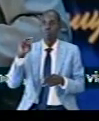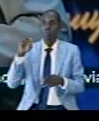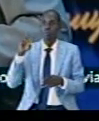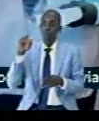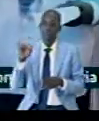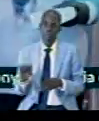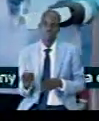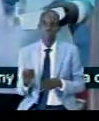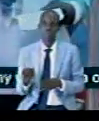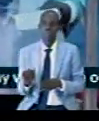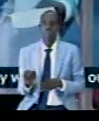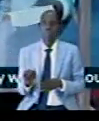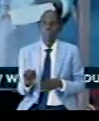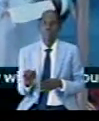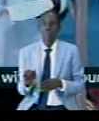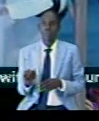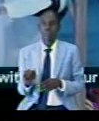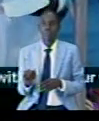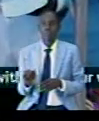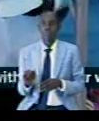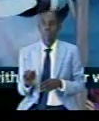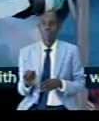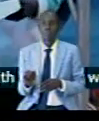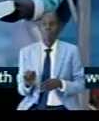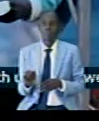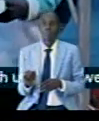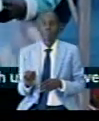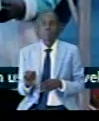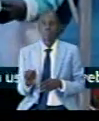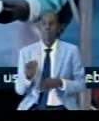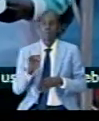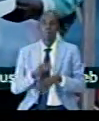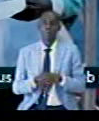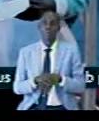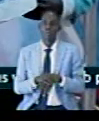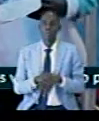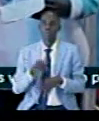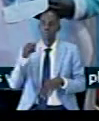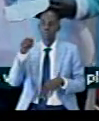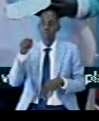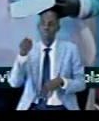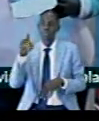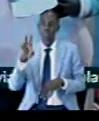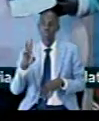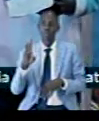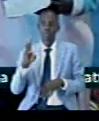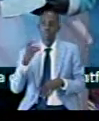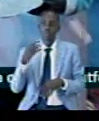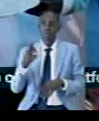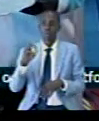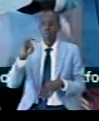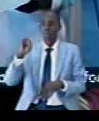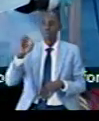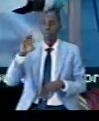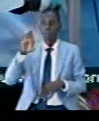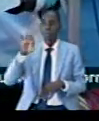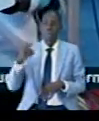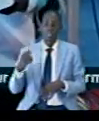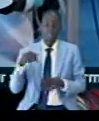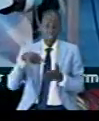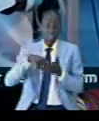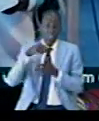local government of Ondo State. On the 22nd of March, this